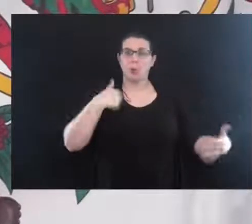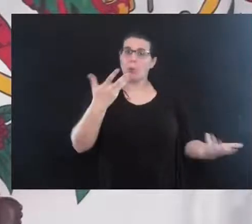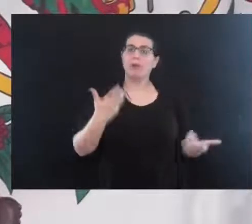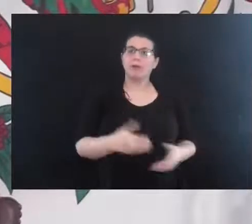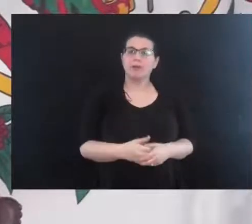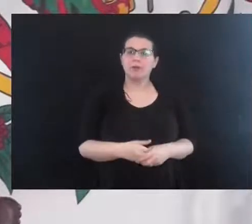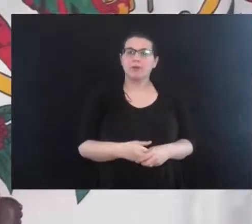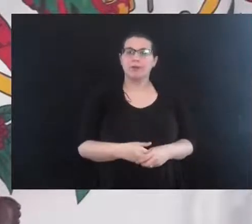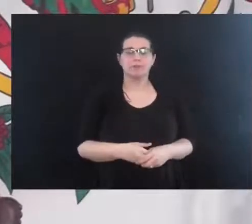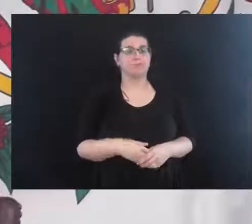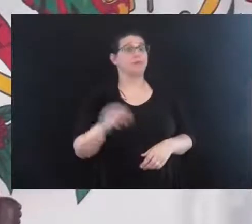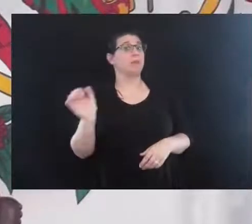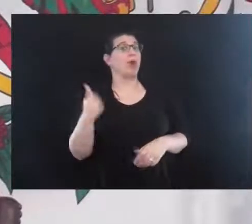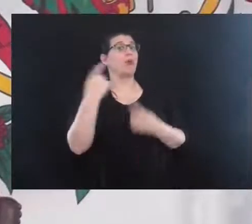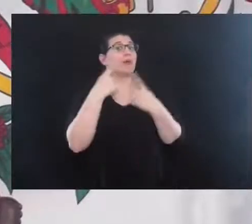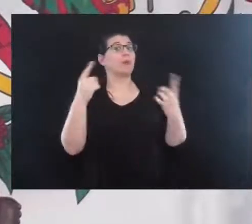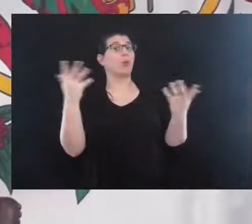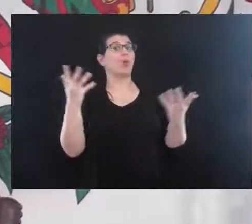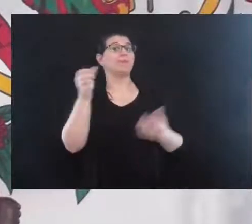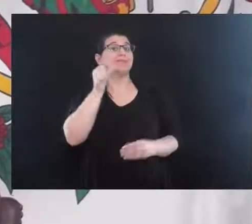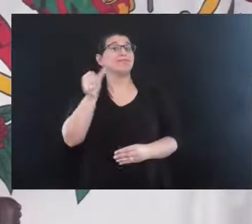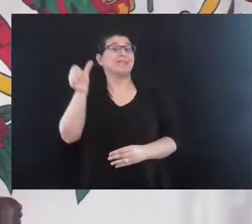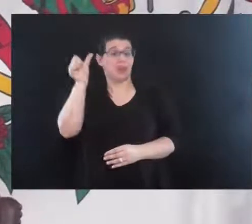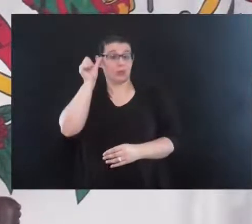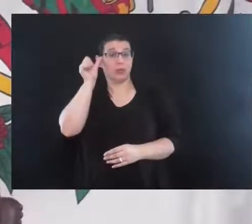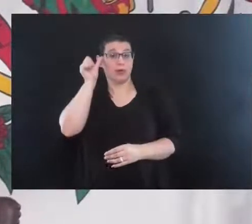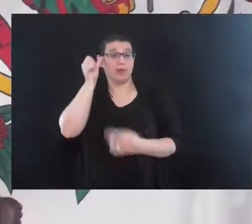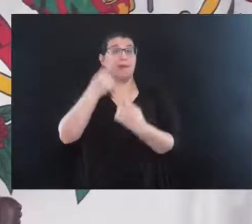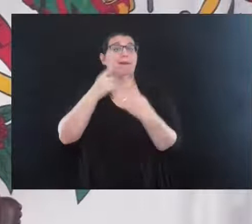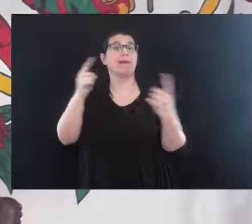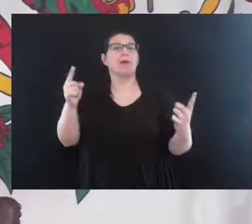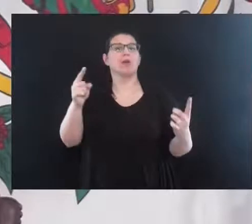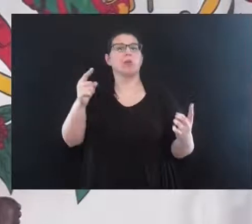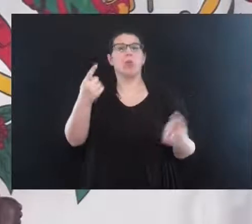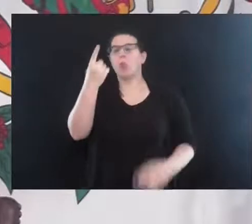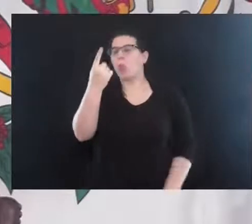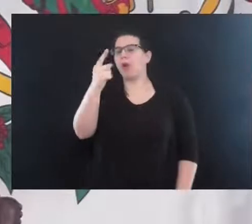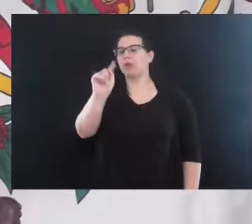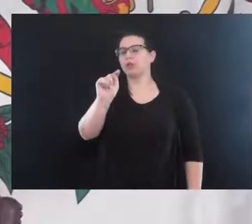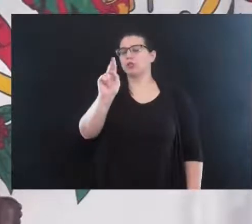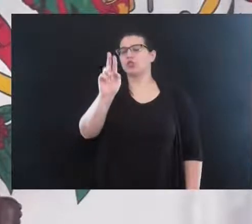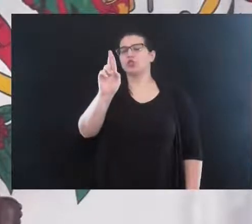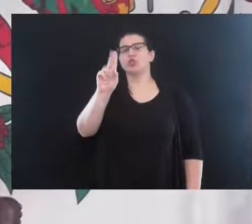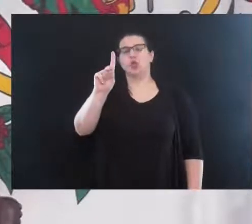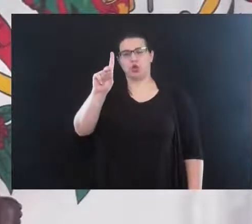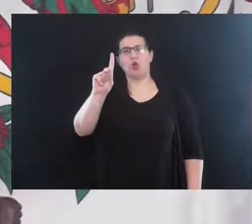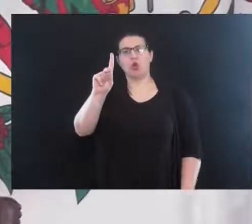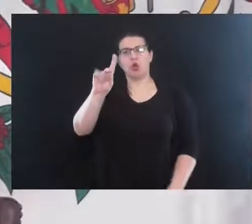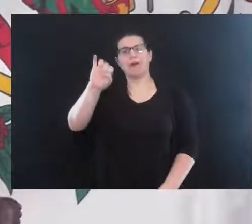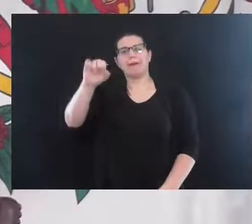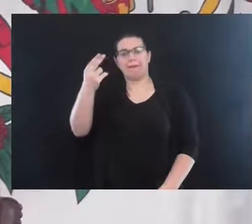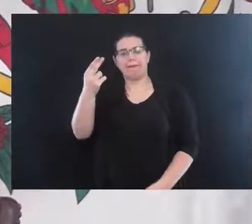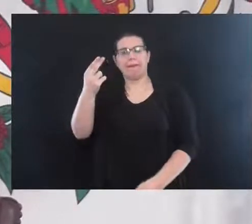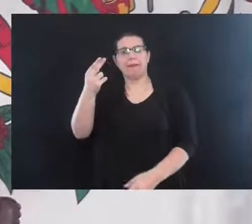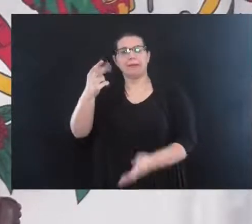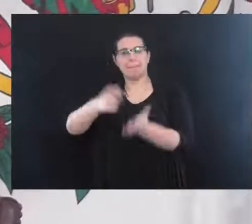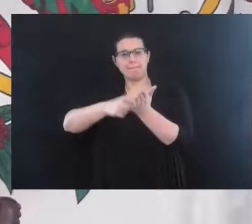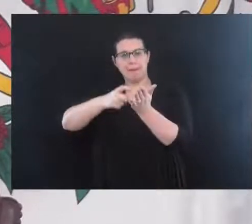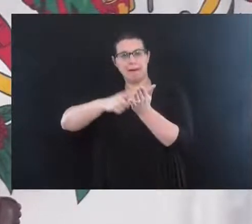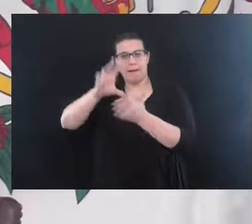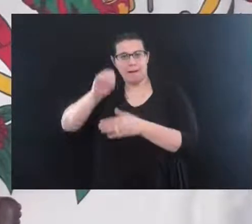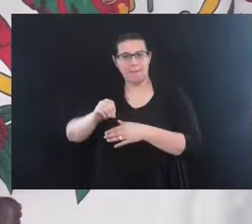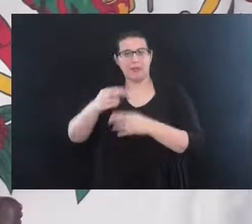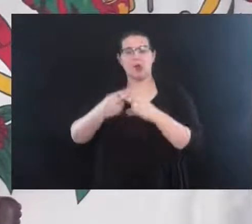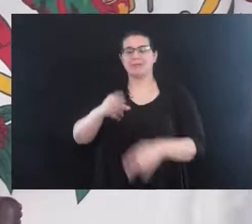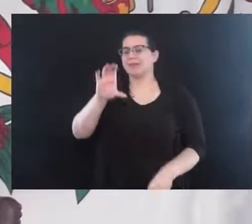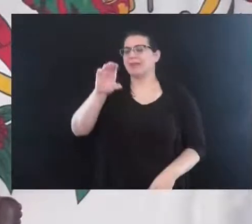announcement here that yesterday I announced that there's a Turkish mining company, CS Global Group, has chosen